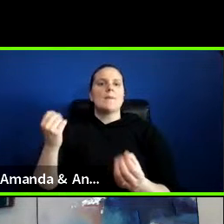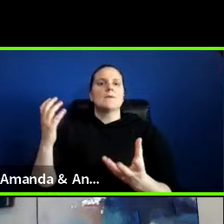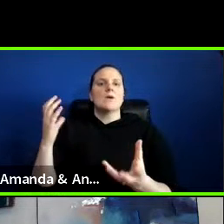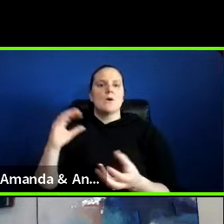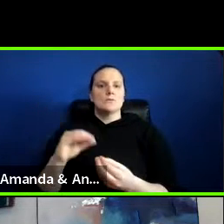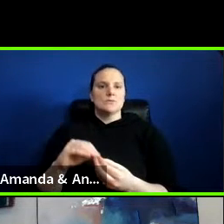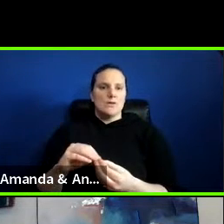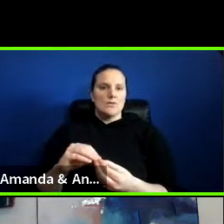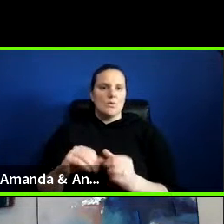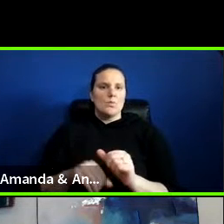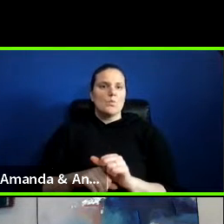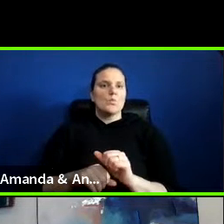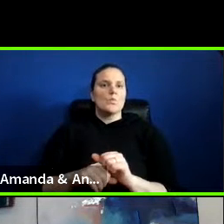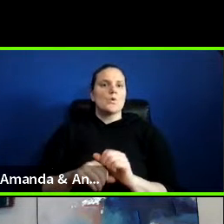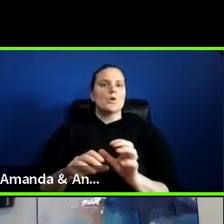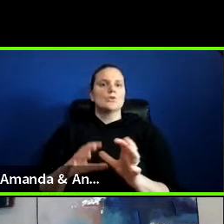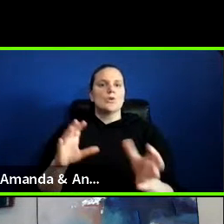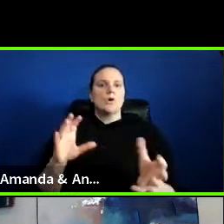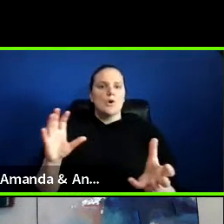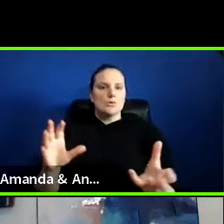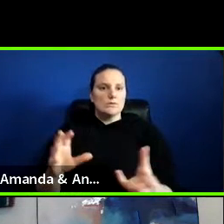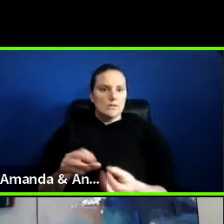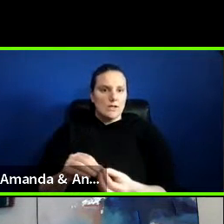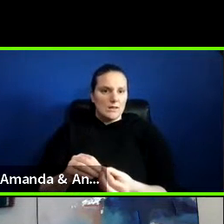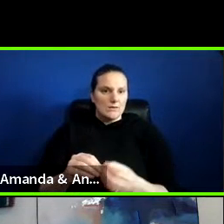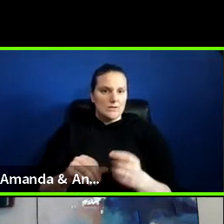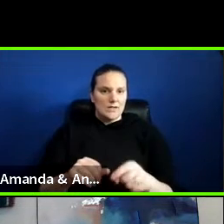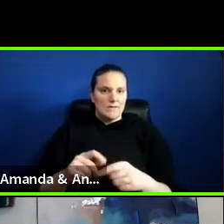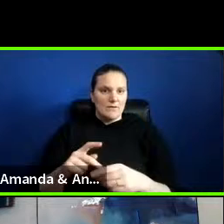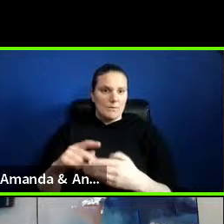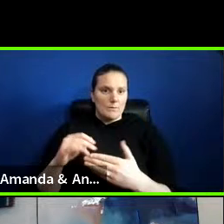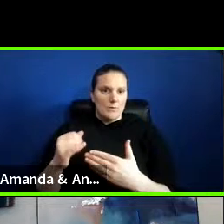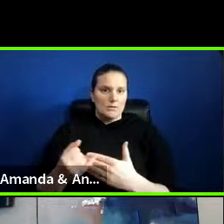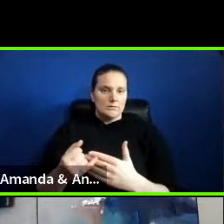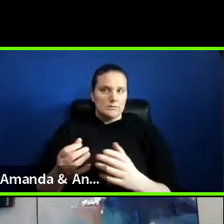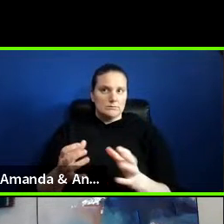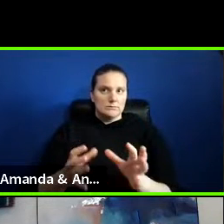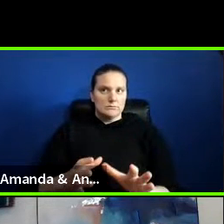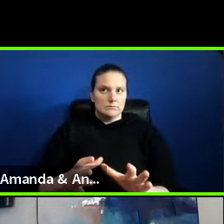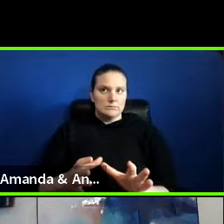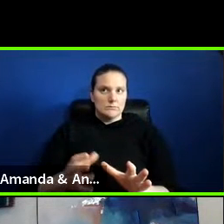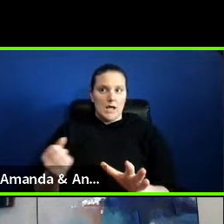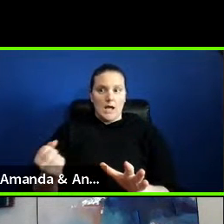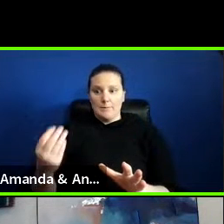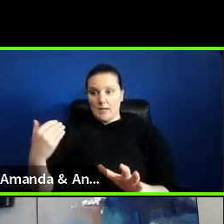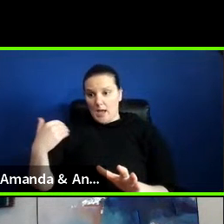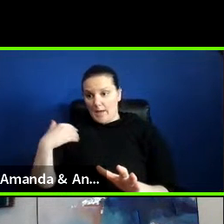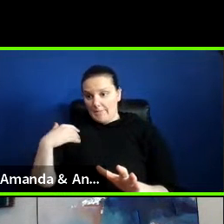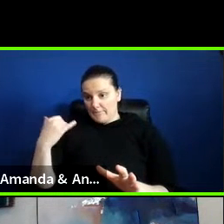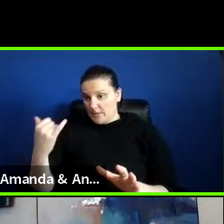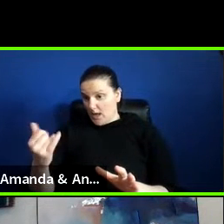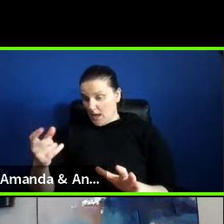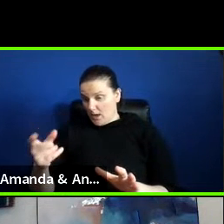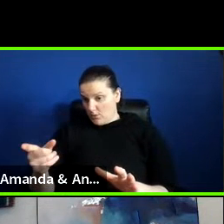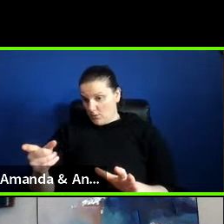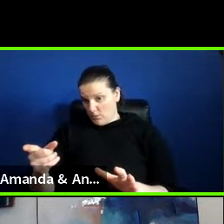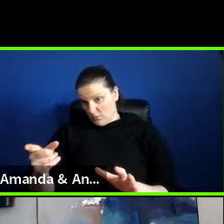altogether, how many workers altogether are going to be needed for these projects, and how many we have now, and is